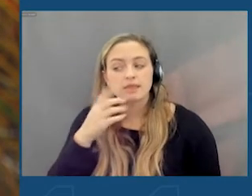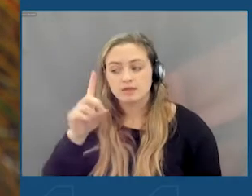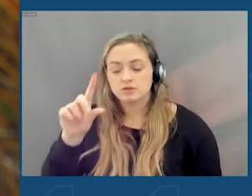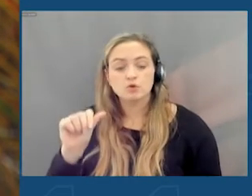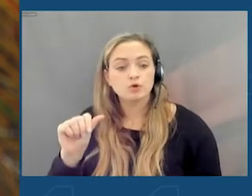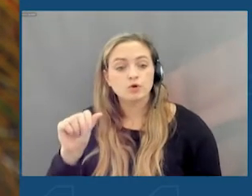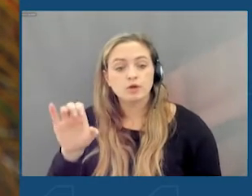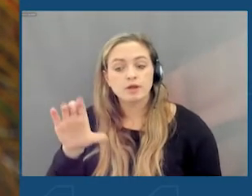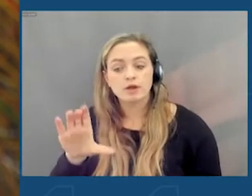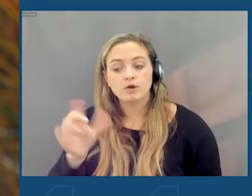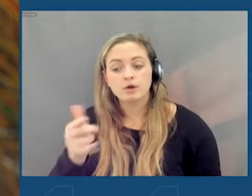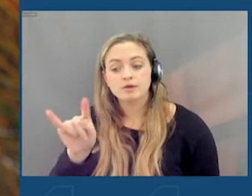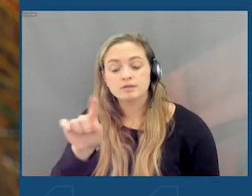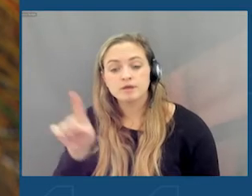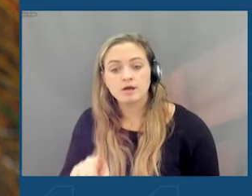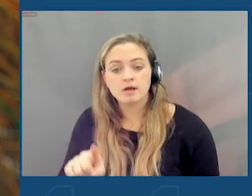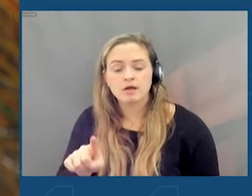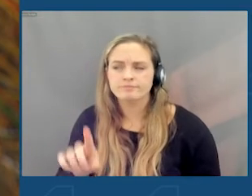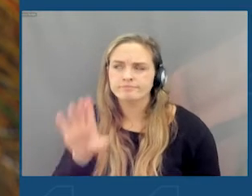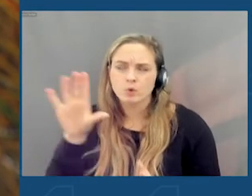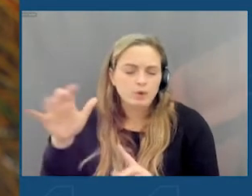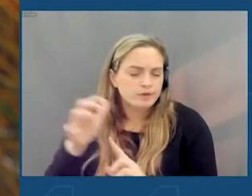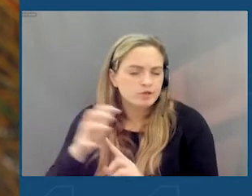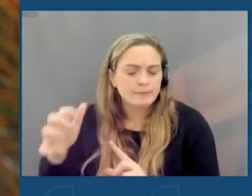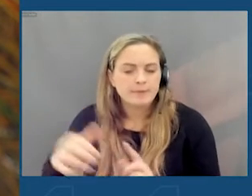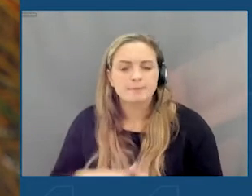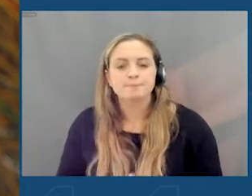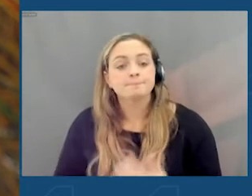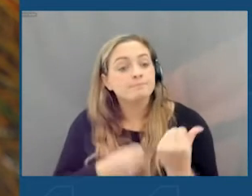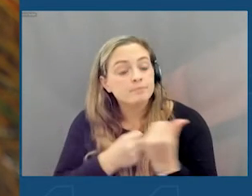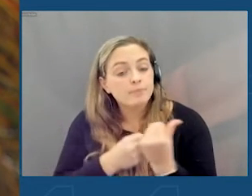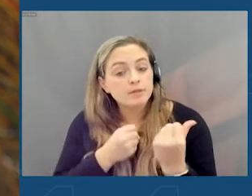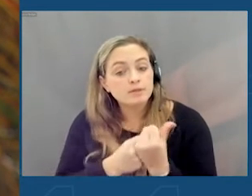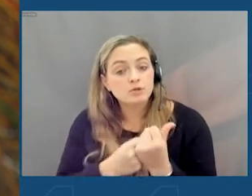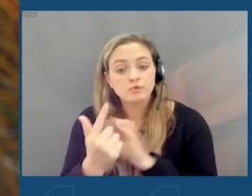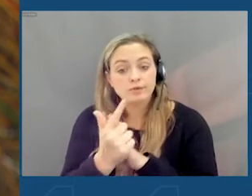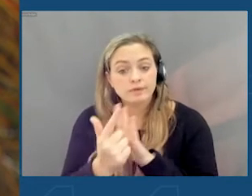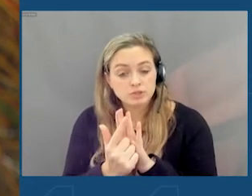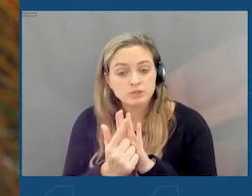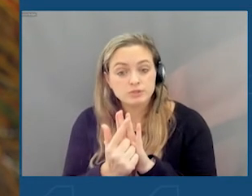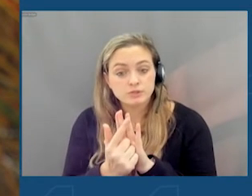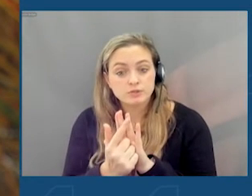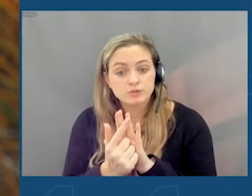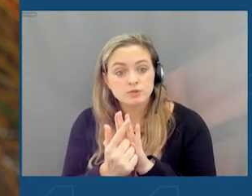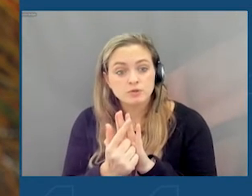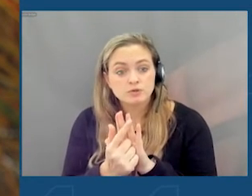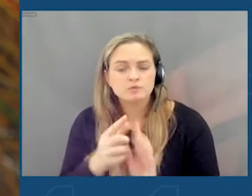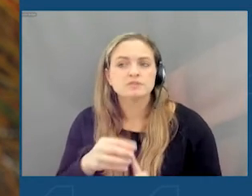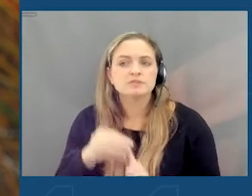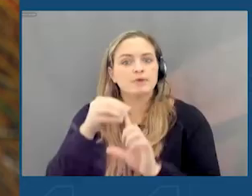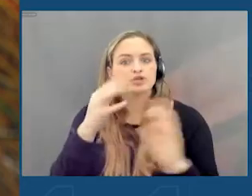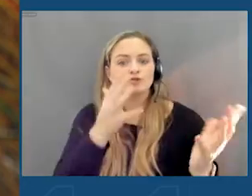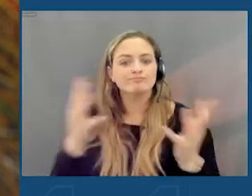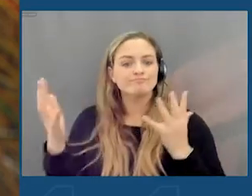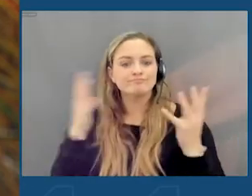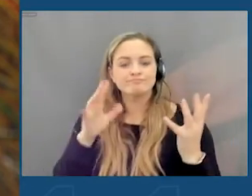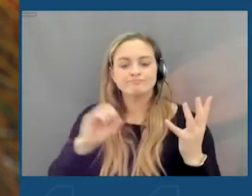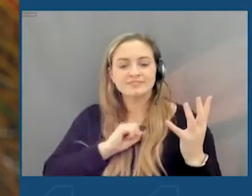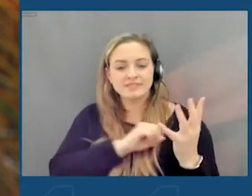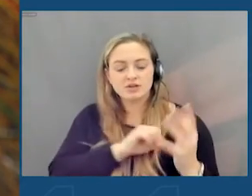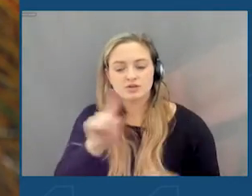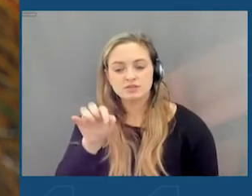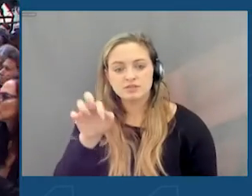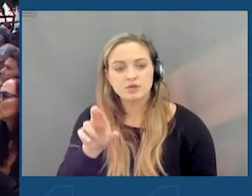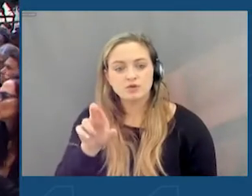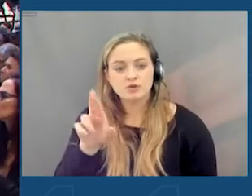Eric Gonzalez, great champion, the sponsors of the legislation. Let's give a special round of applause to Senator Zelma Riley